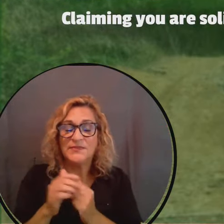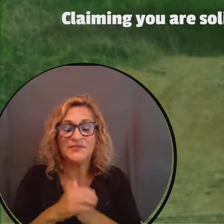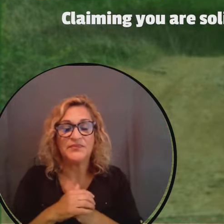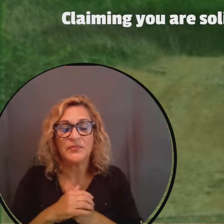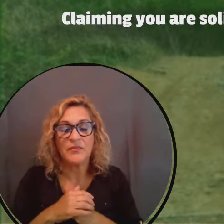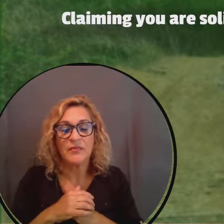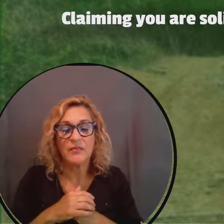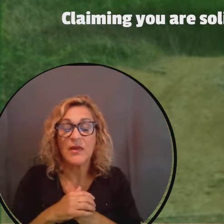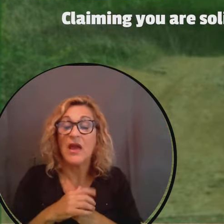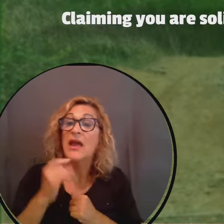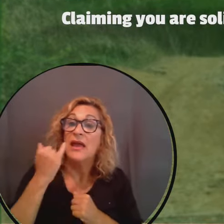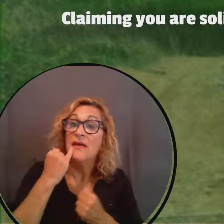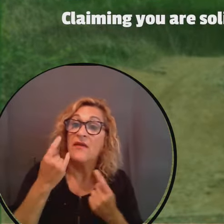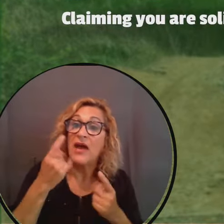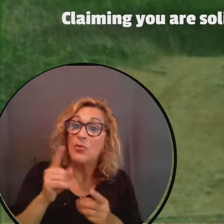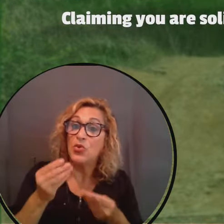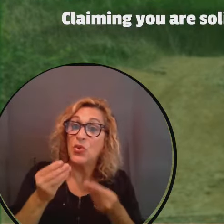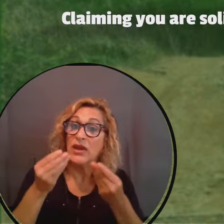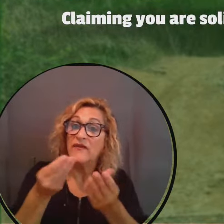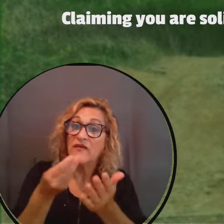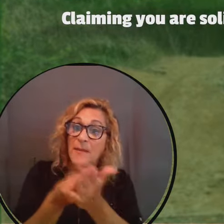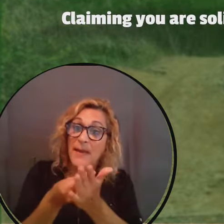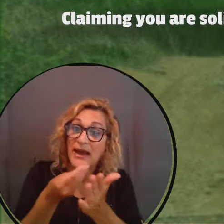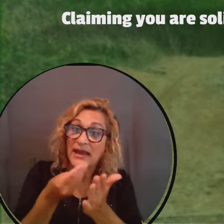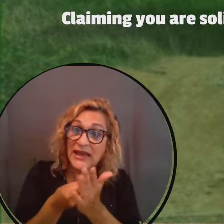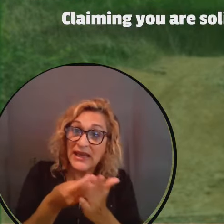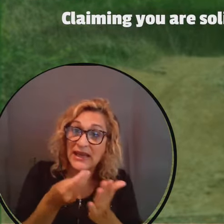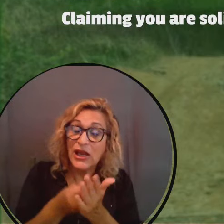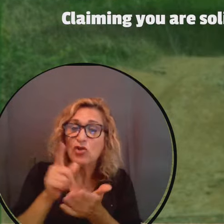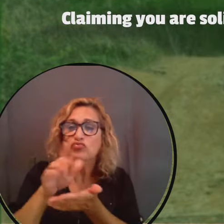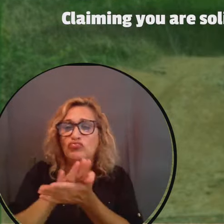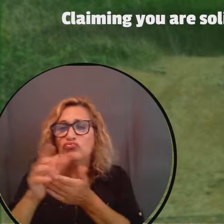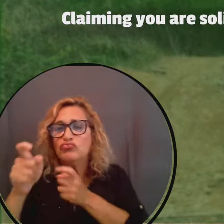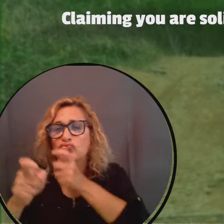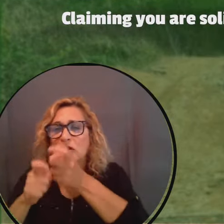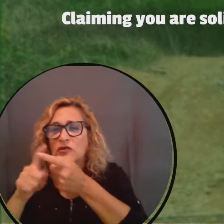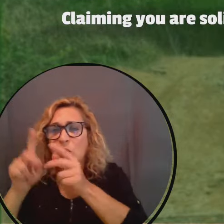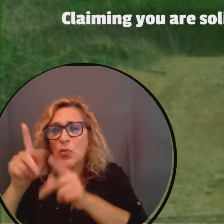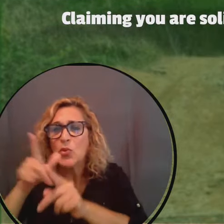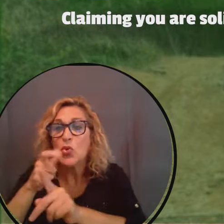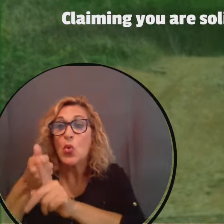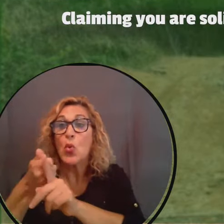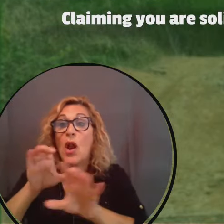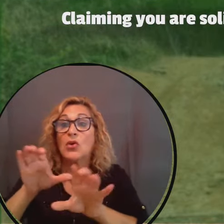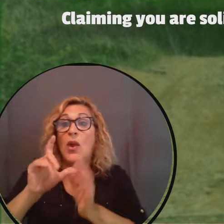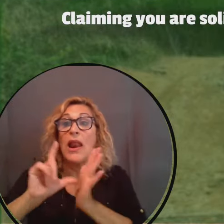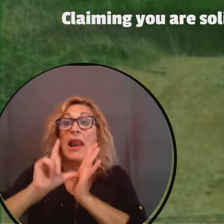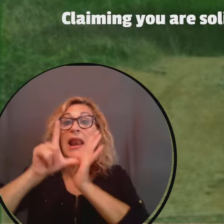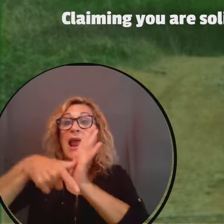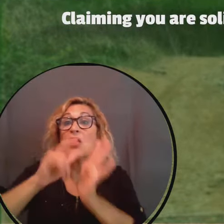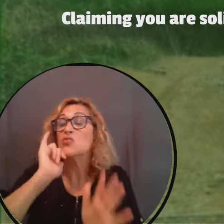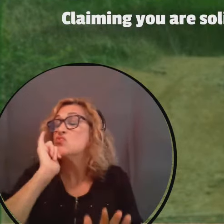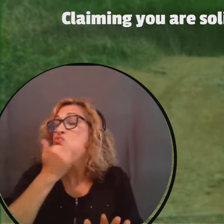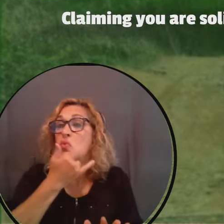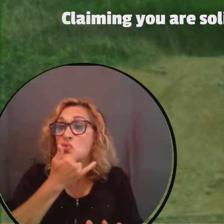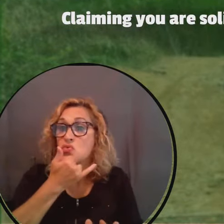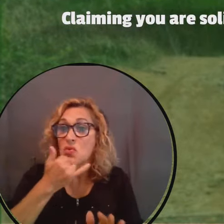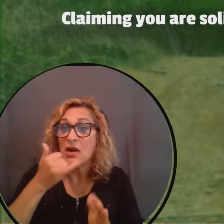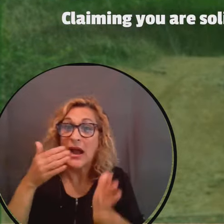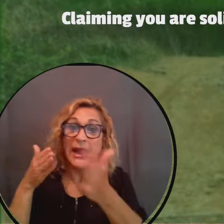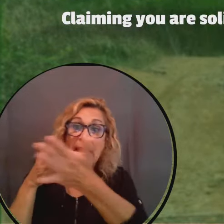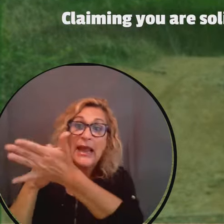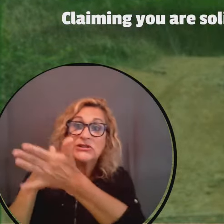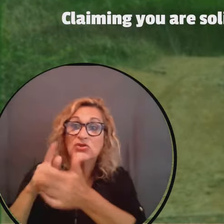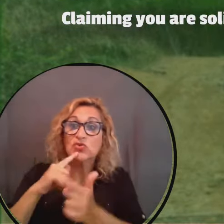money, happen to give in-kind goods to someone who later on does something illegal, then you're liable.